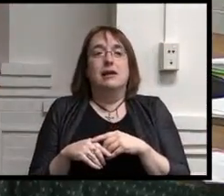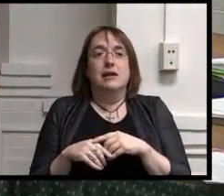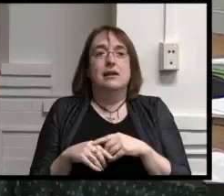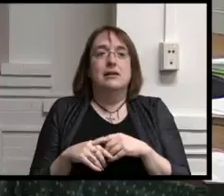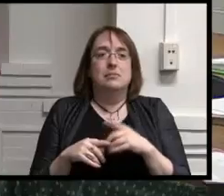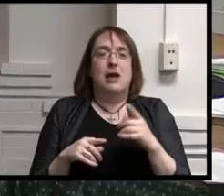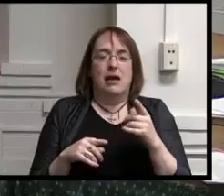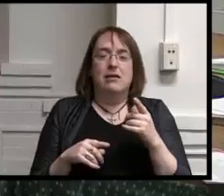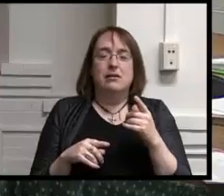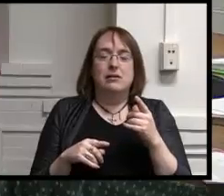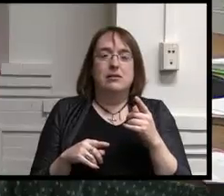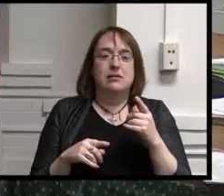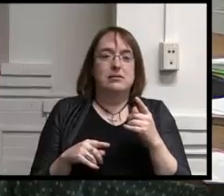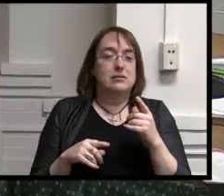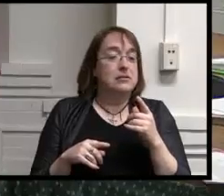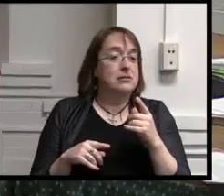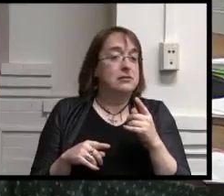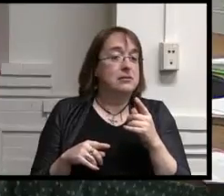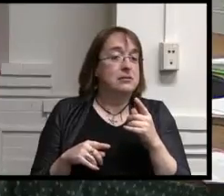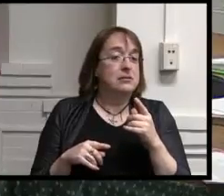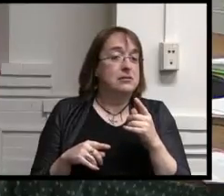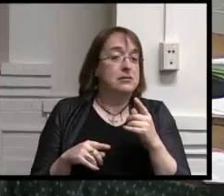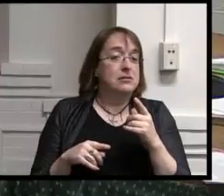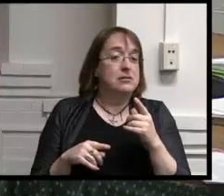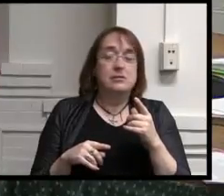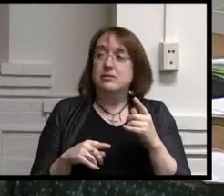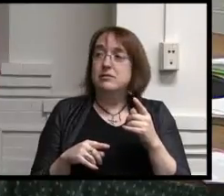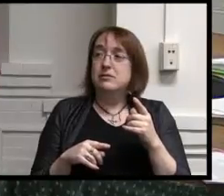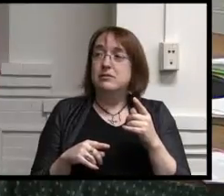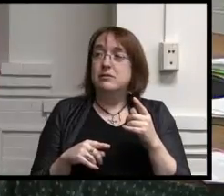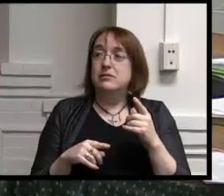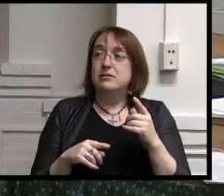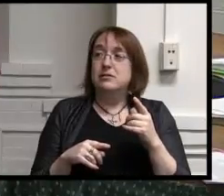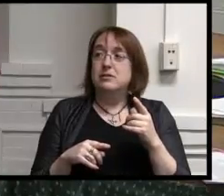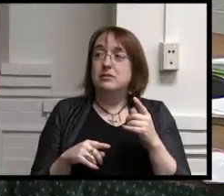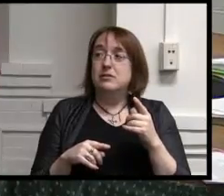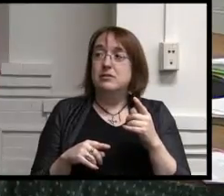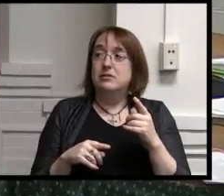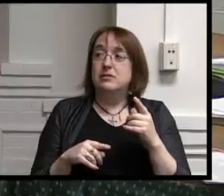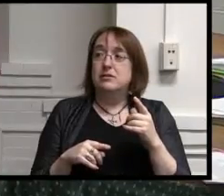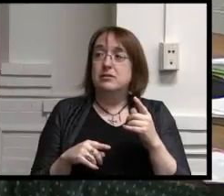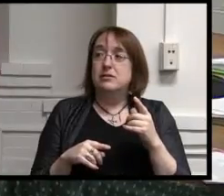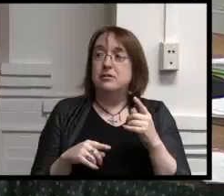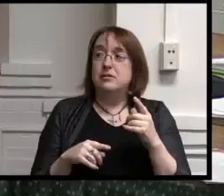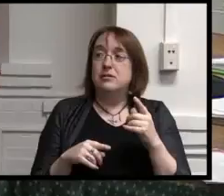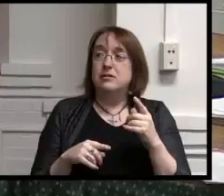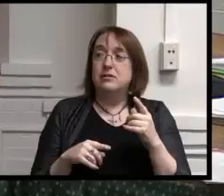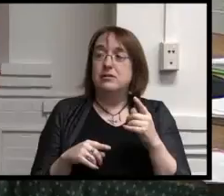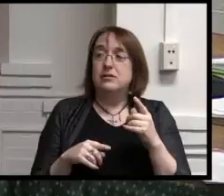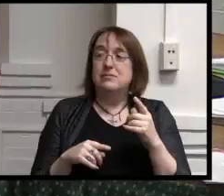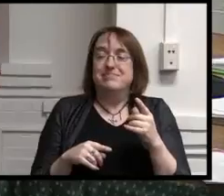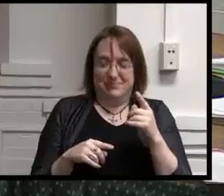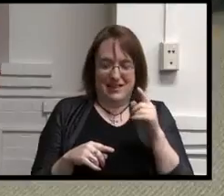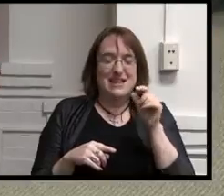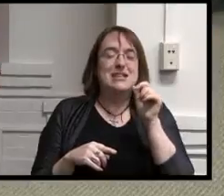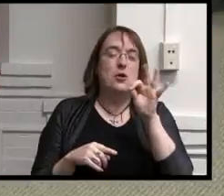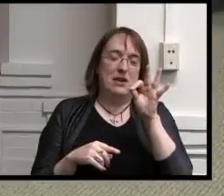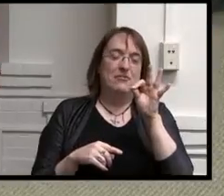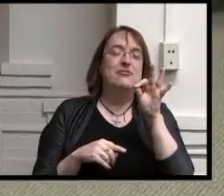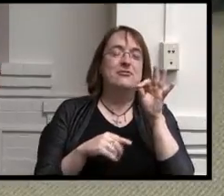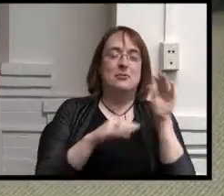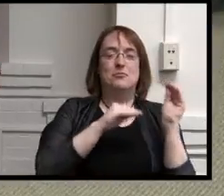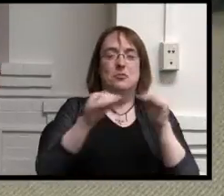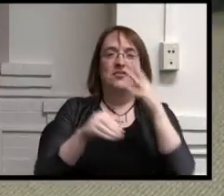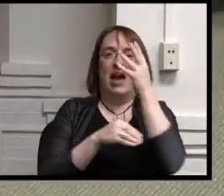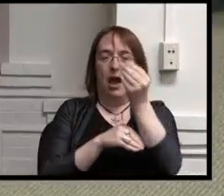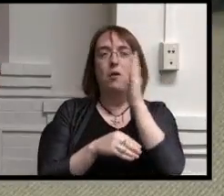pick it up and move it. We won't overinvest here. Can you pick it up and move it? Yeah. Sorry, kid. Any other questions from anybody on the board about the IT plan? Can I ask a